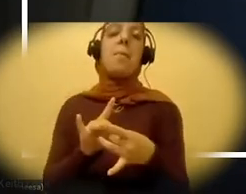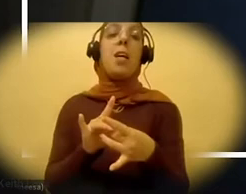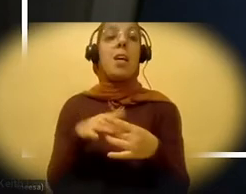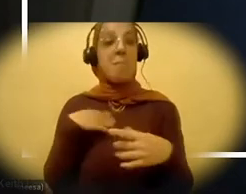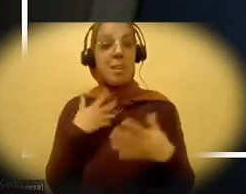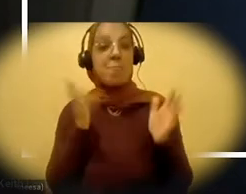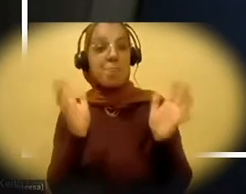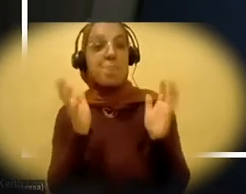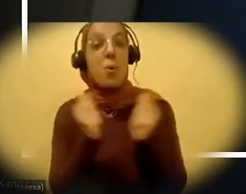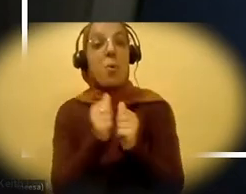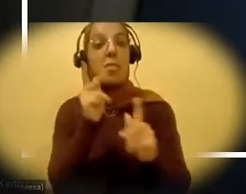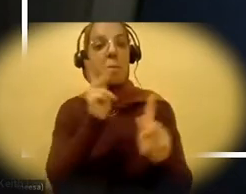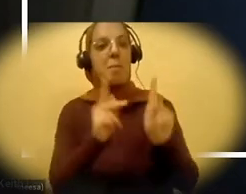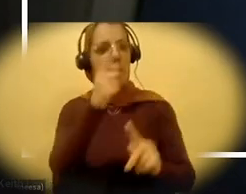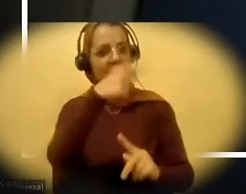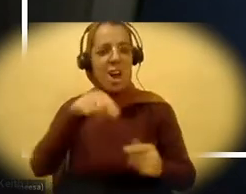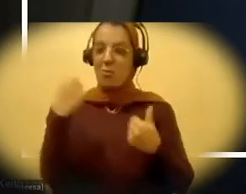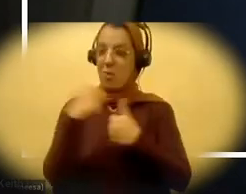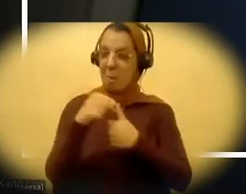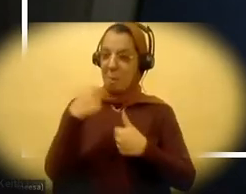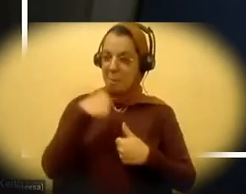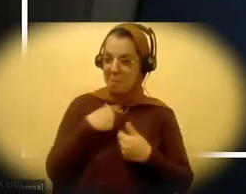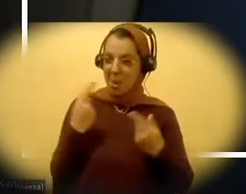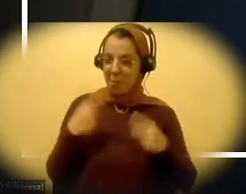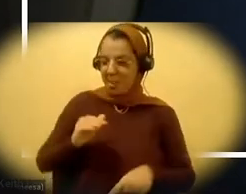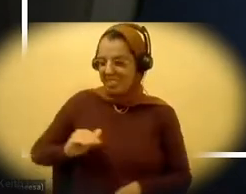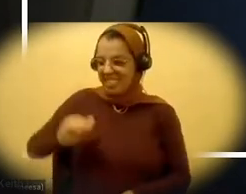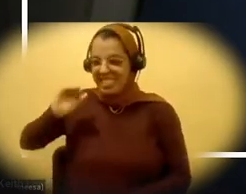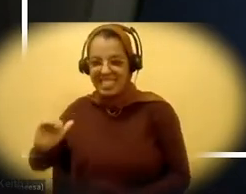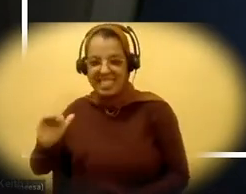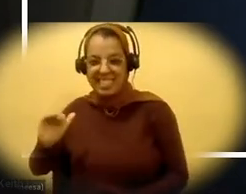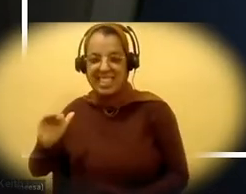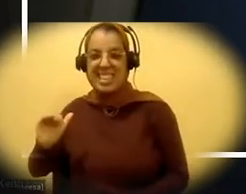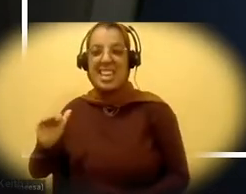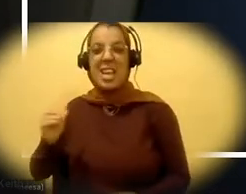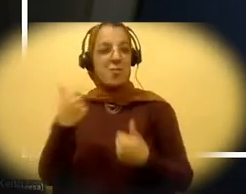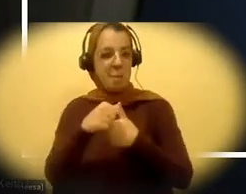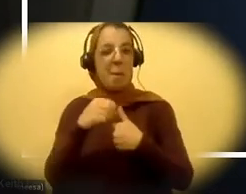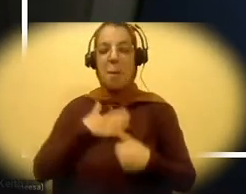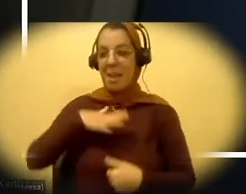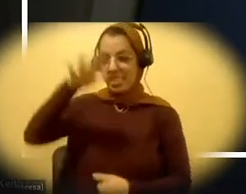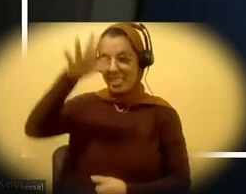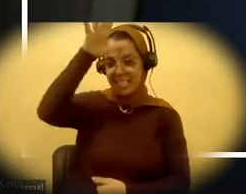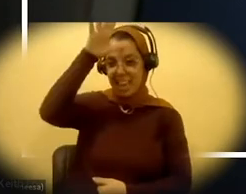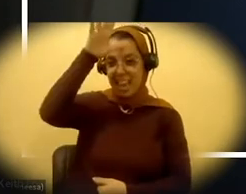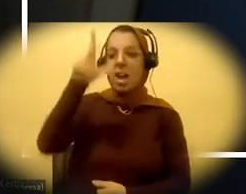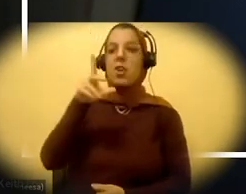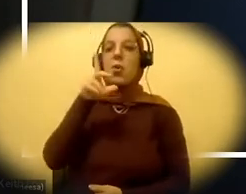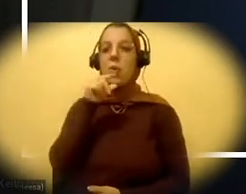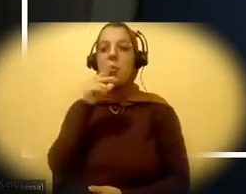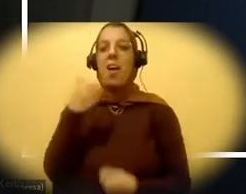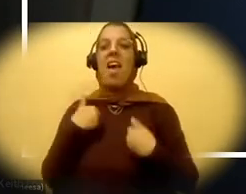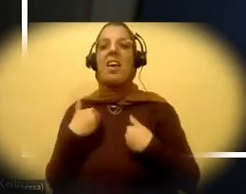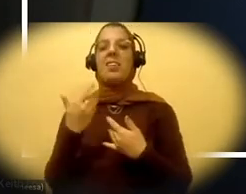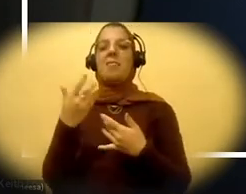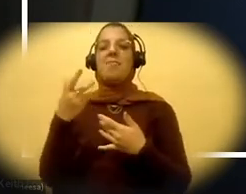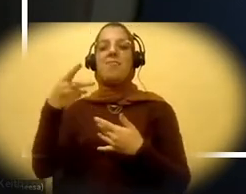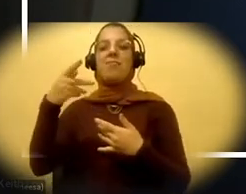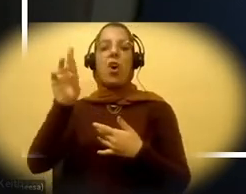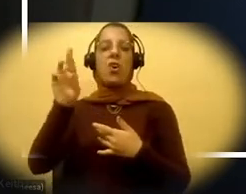to, they remembered me when I was a little kid. They remembered my dad who had a drugstore in